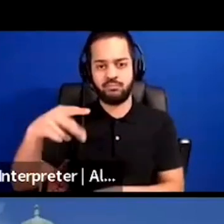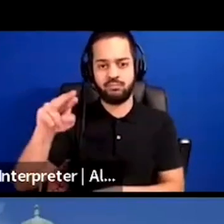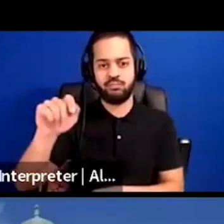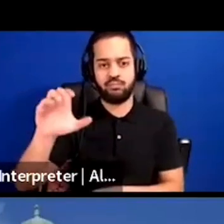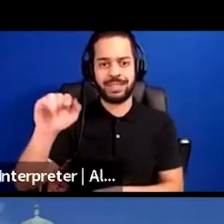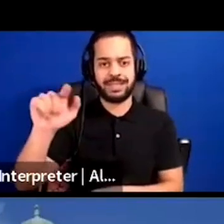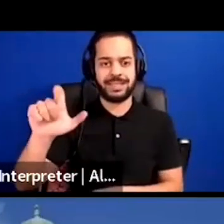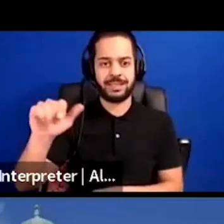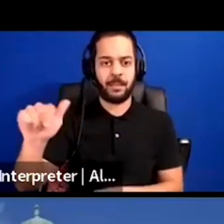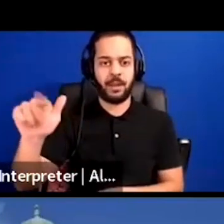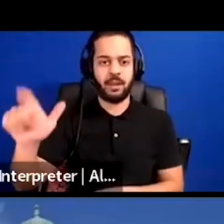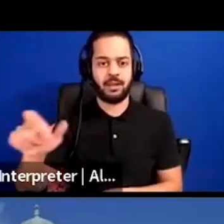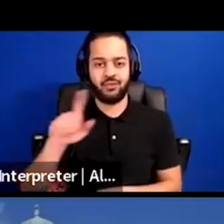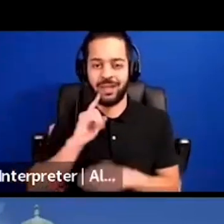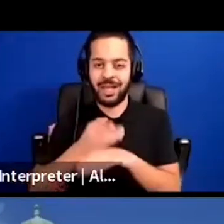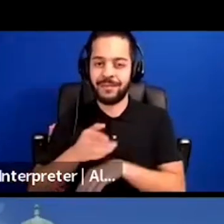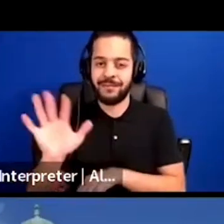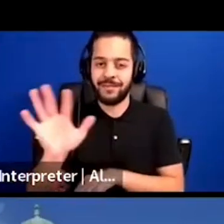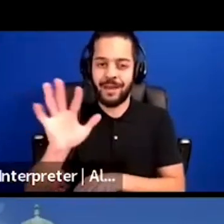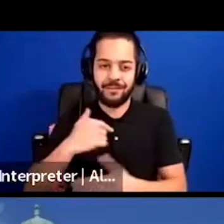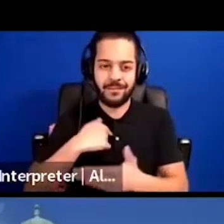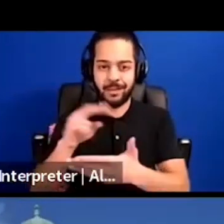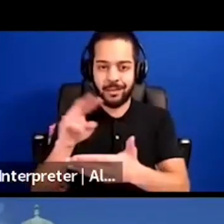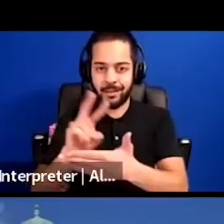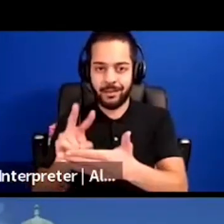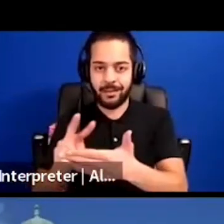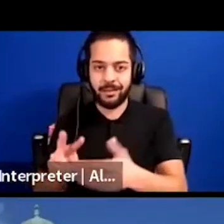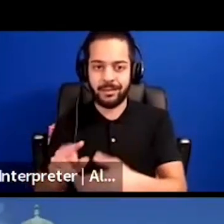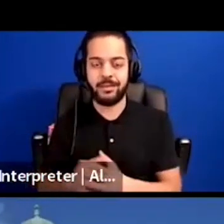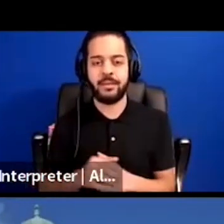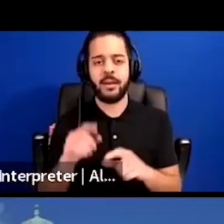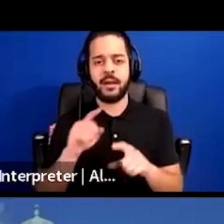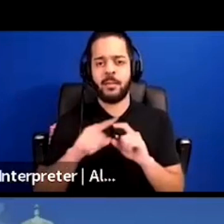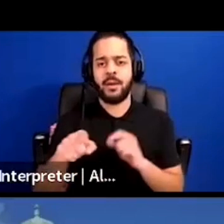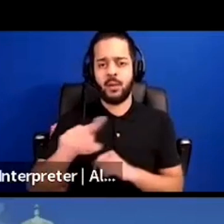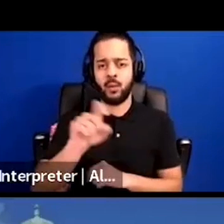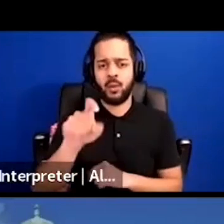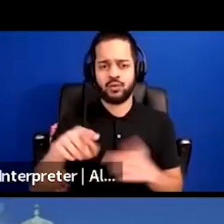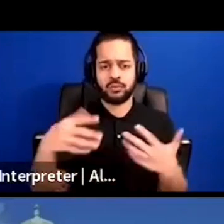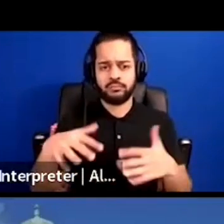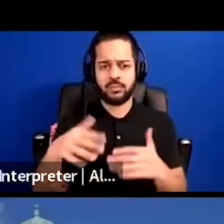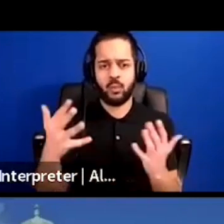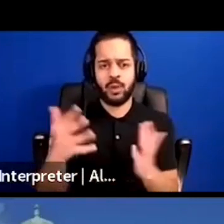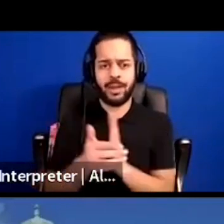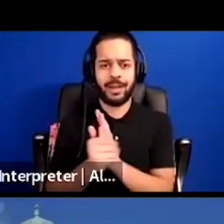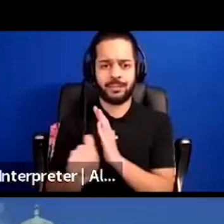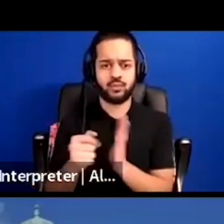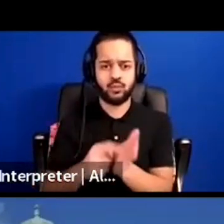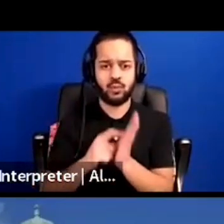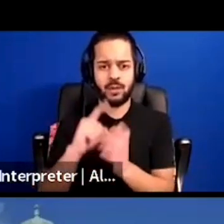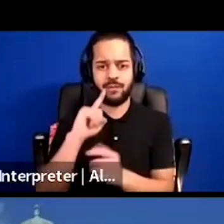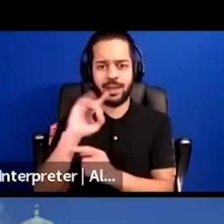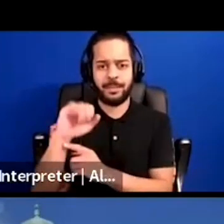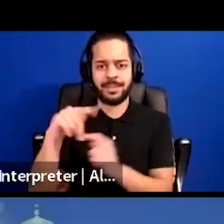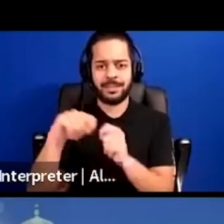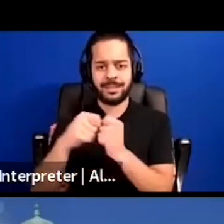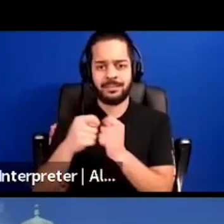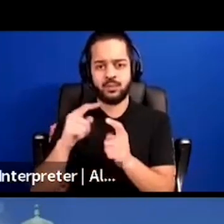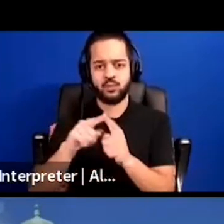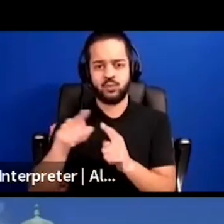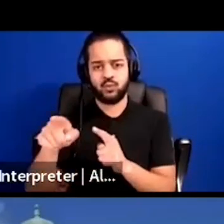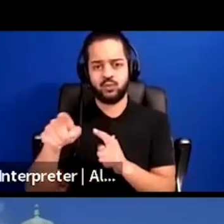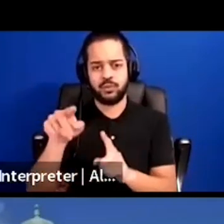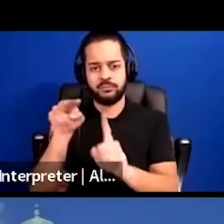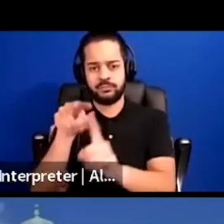All right. And so this is a really loaded one. What expertise is required of IEP teams to reconcile the I